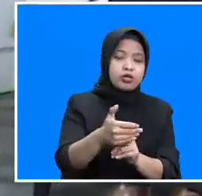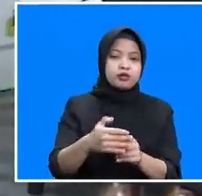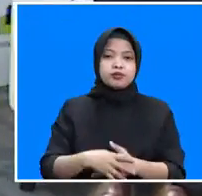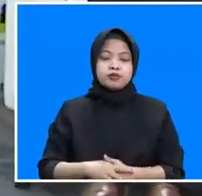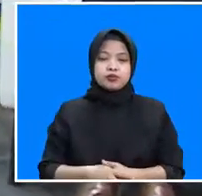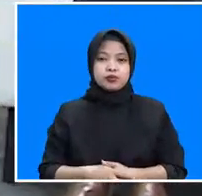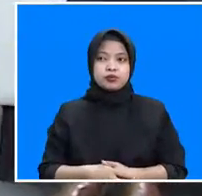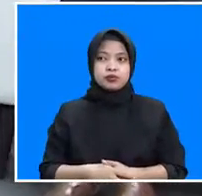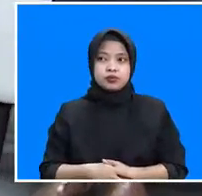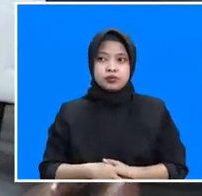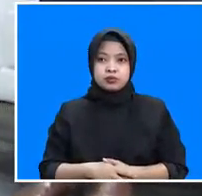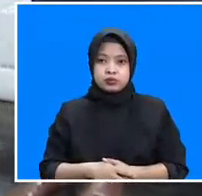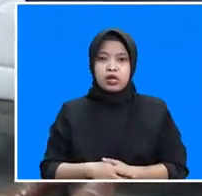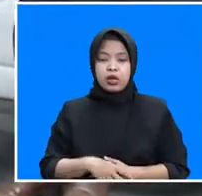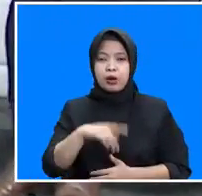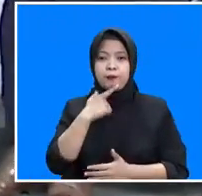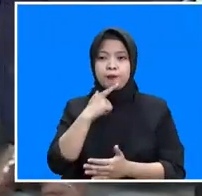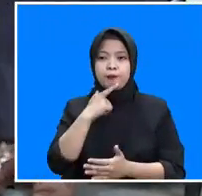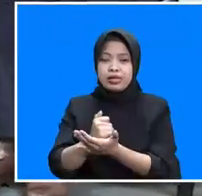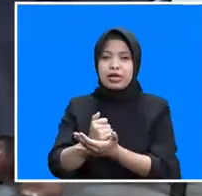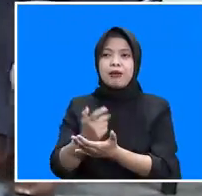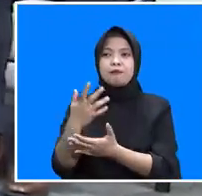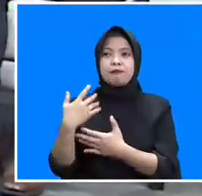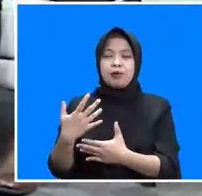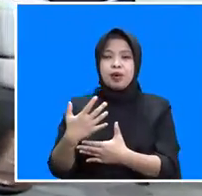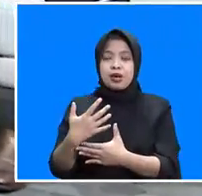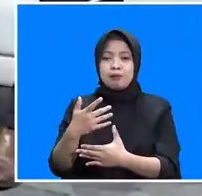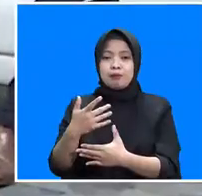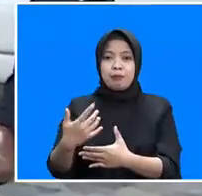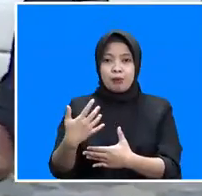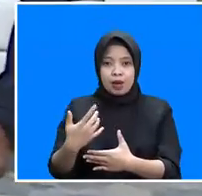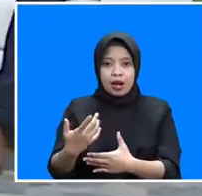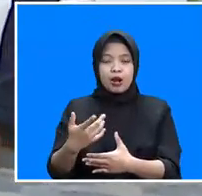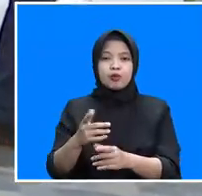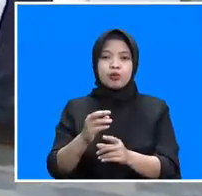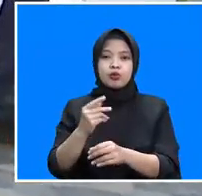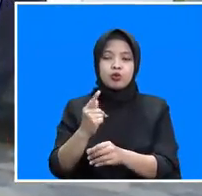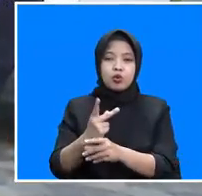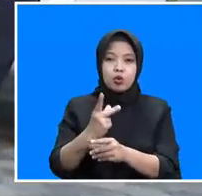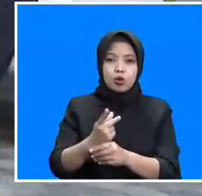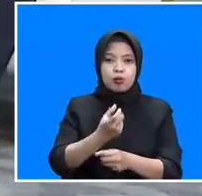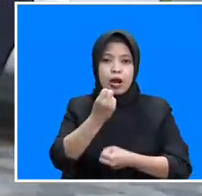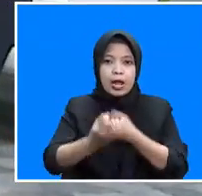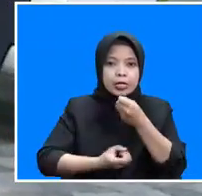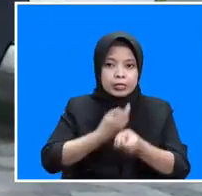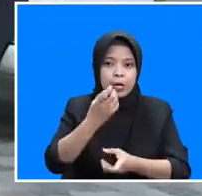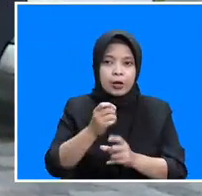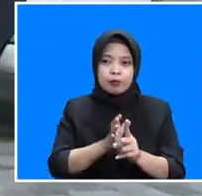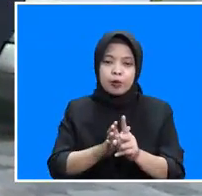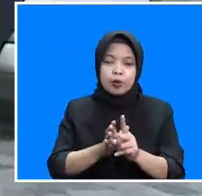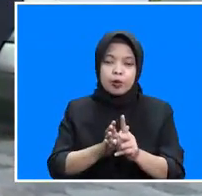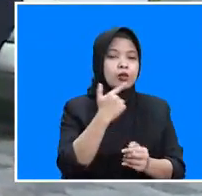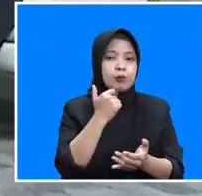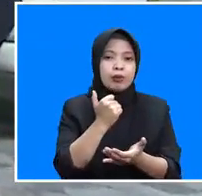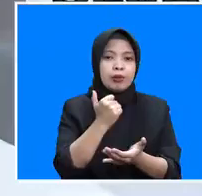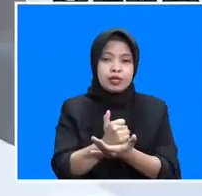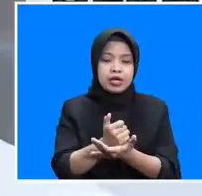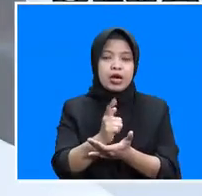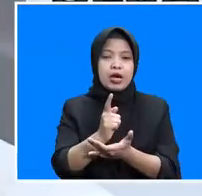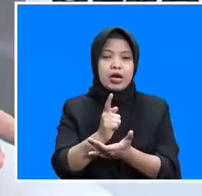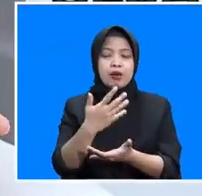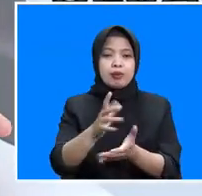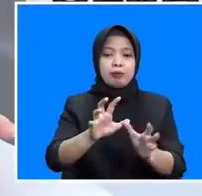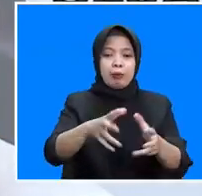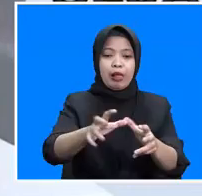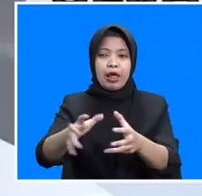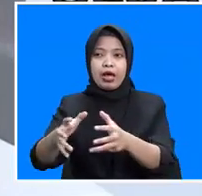really, you know, it's a very important pillar in even sort of speaking about, you know, supporting teachers to get back into the classroom. Because if we didn't have